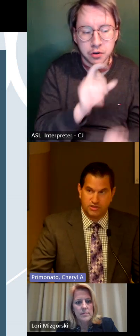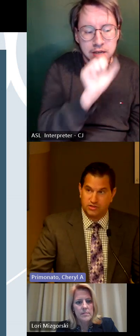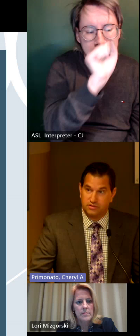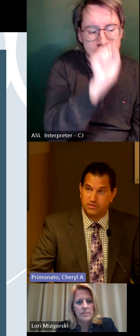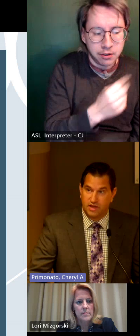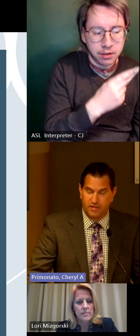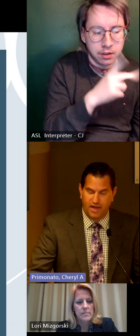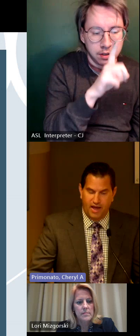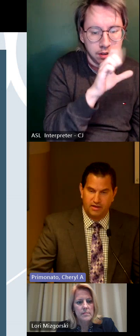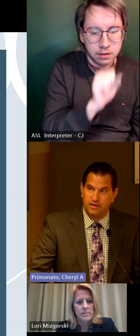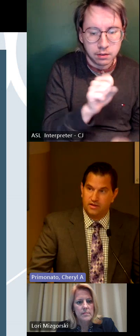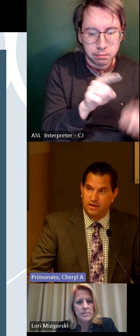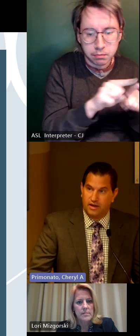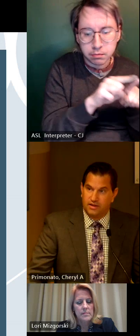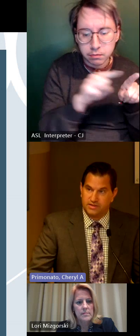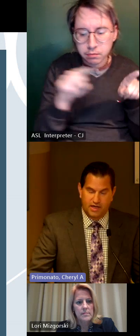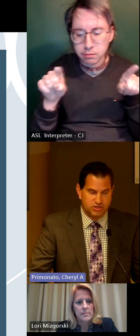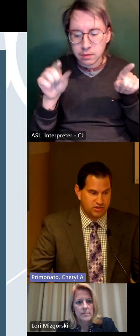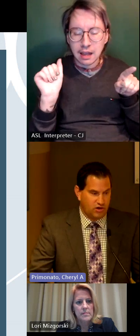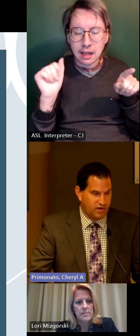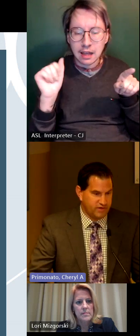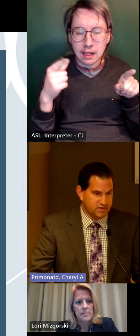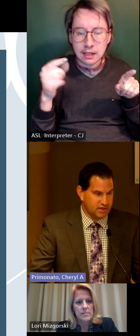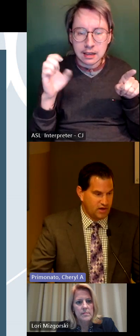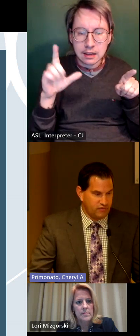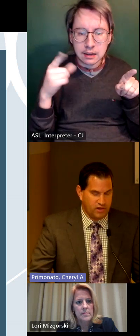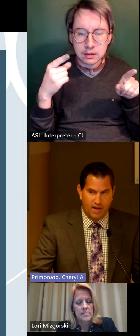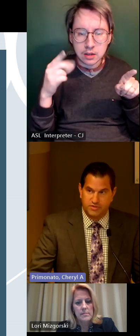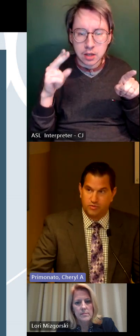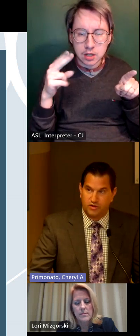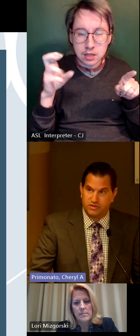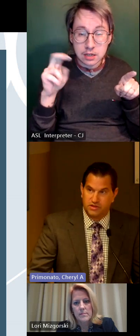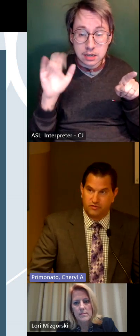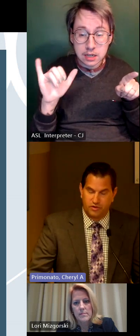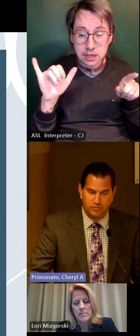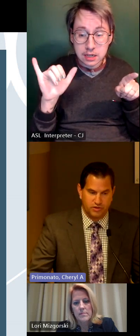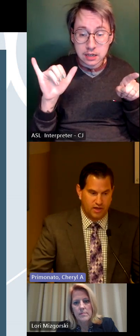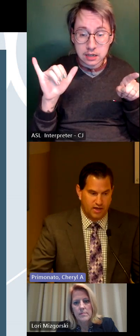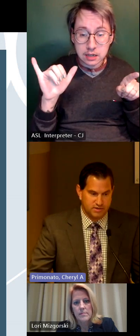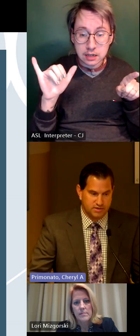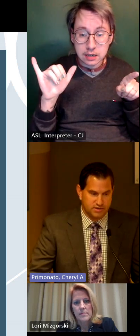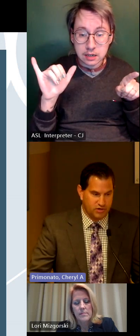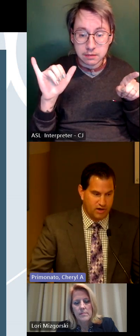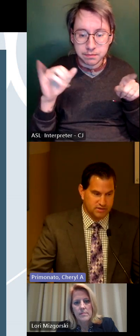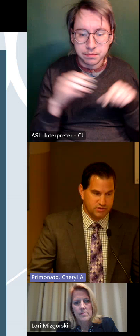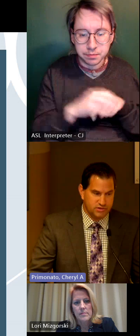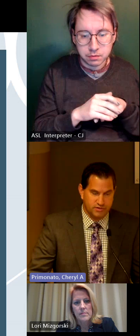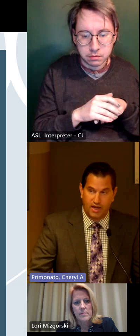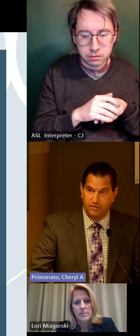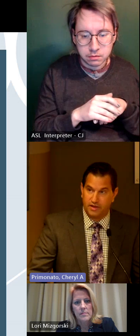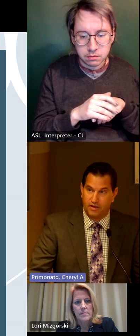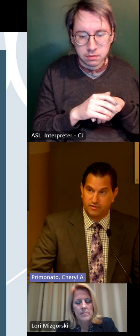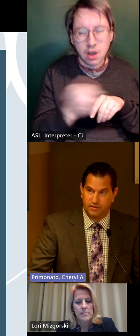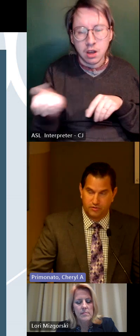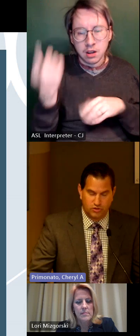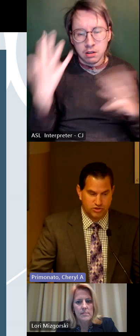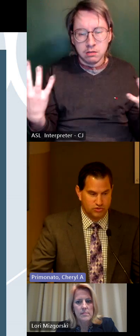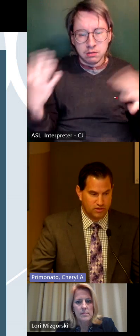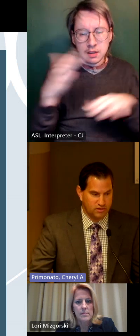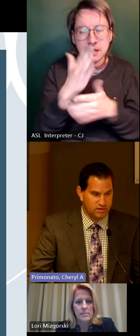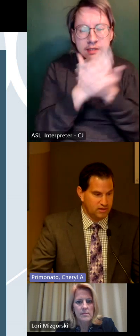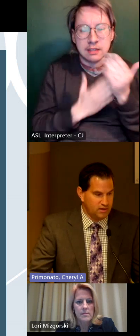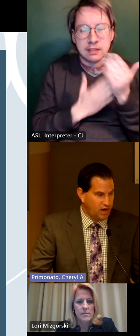Allegheny Station. Some of that section obviously overlaps with our silver and blue lines that progress to downtown and to